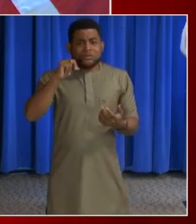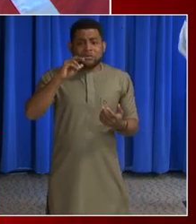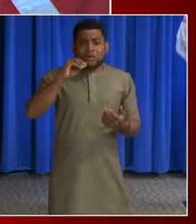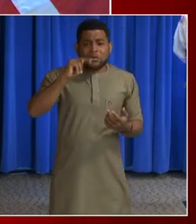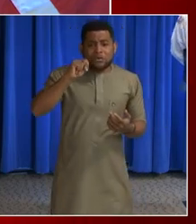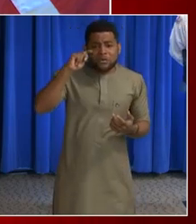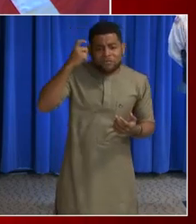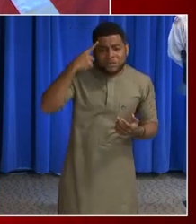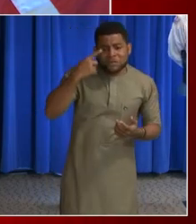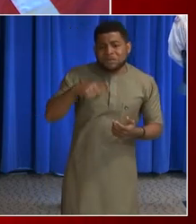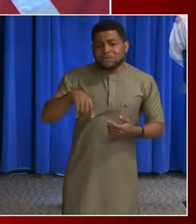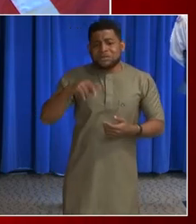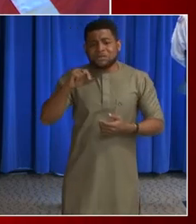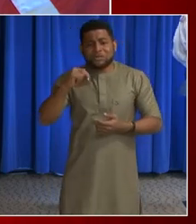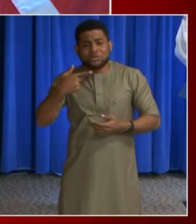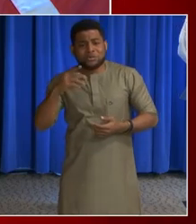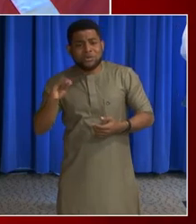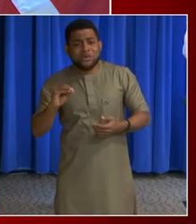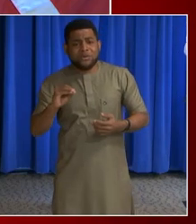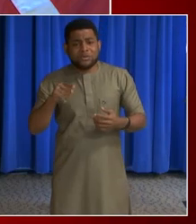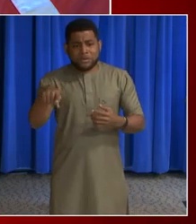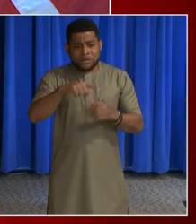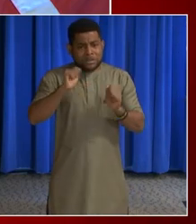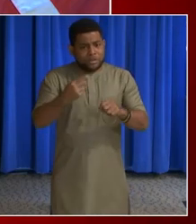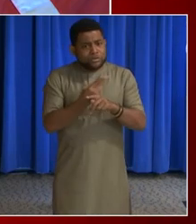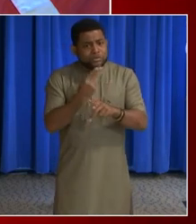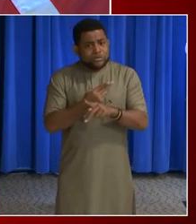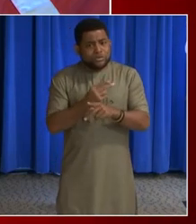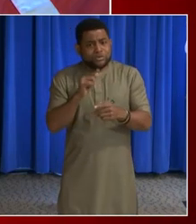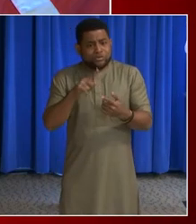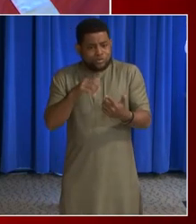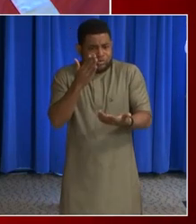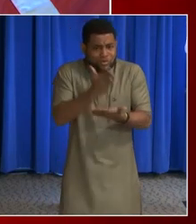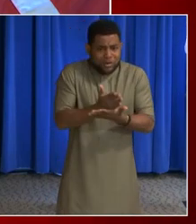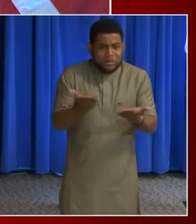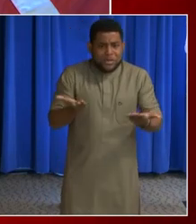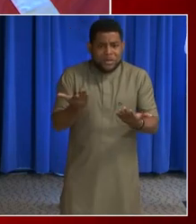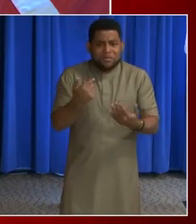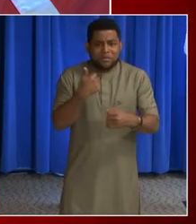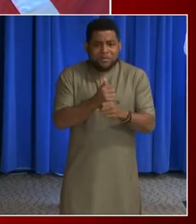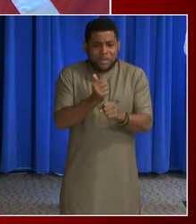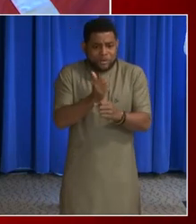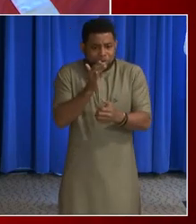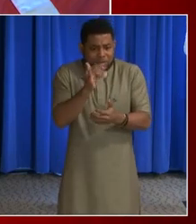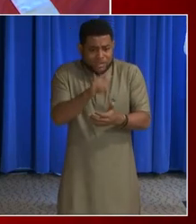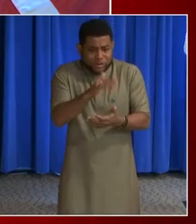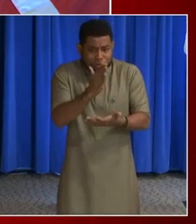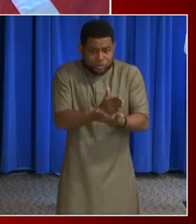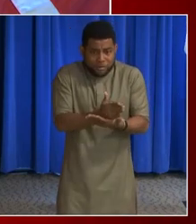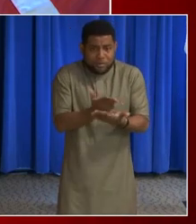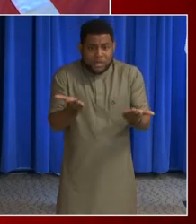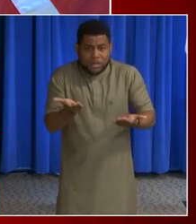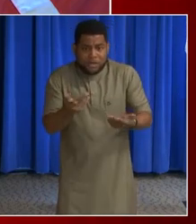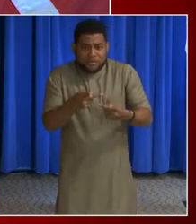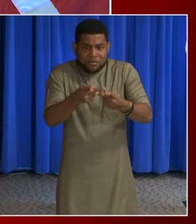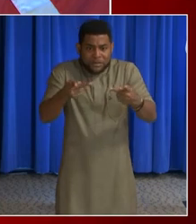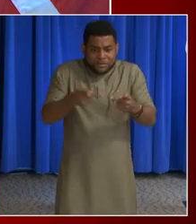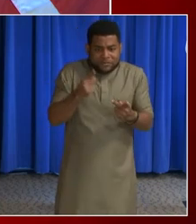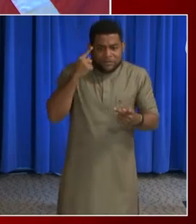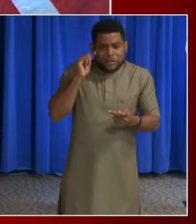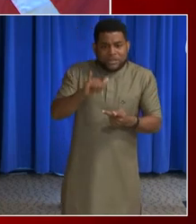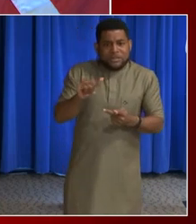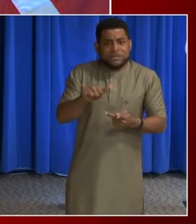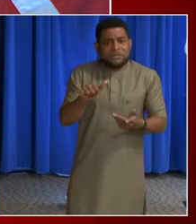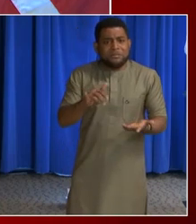NGOs, they say, can use to make that stop as humane